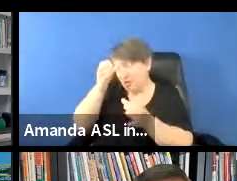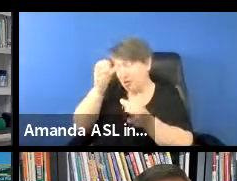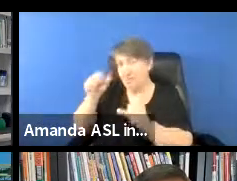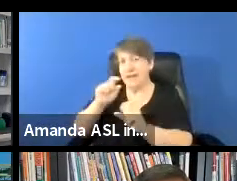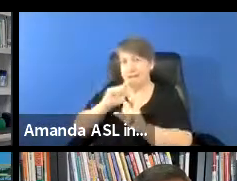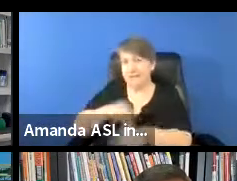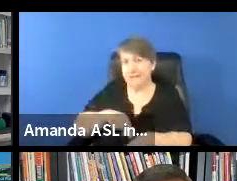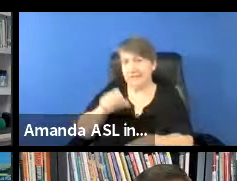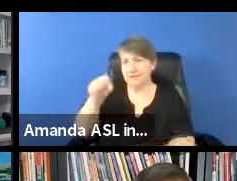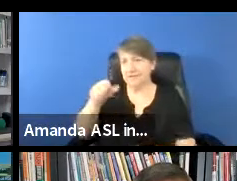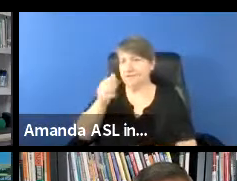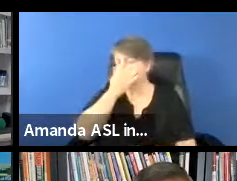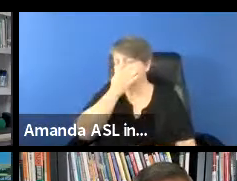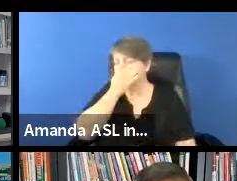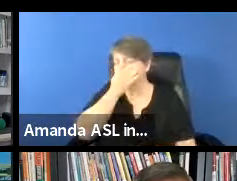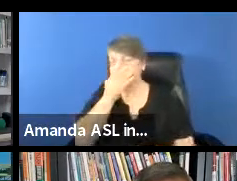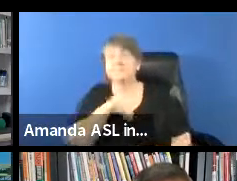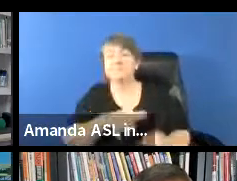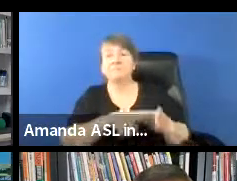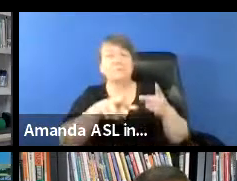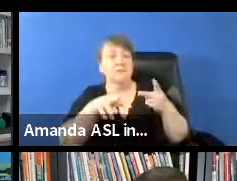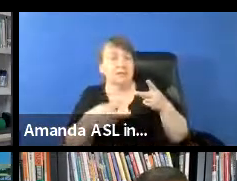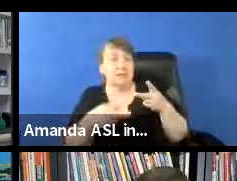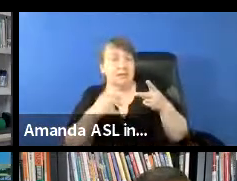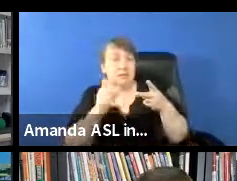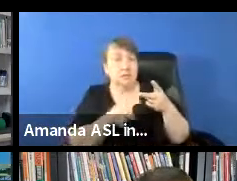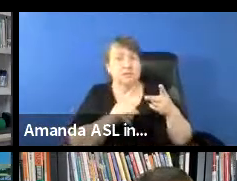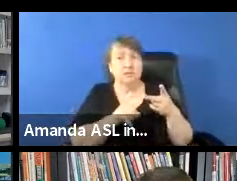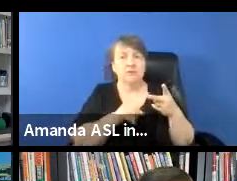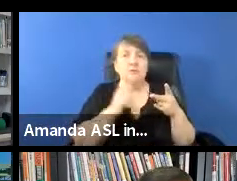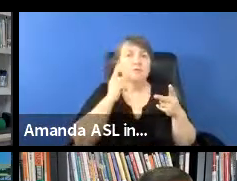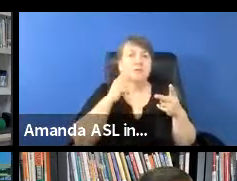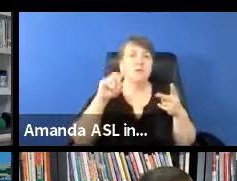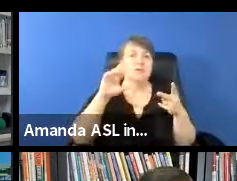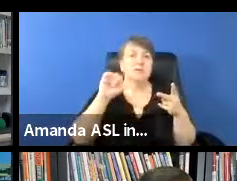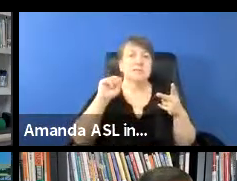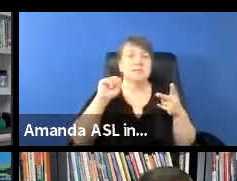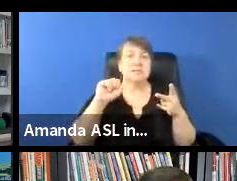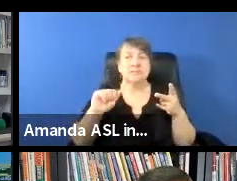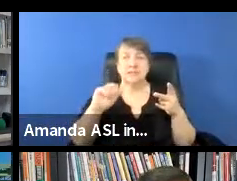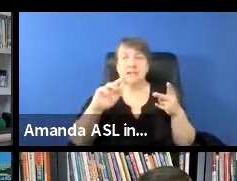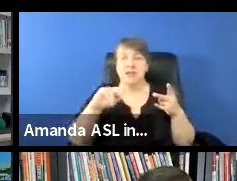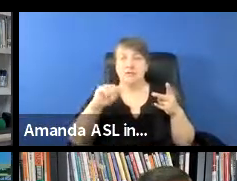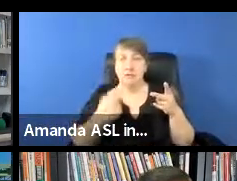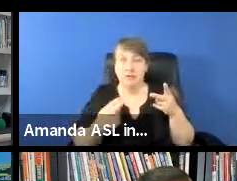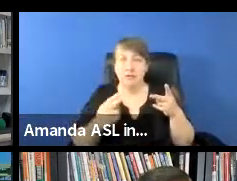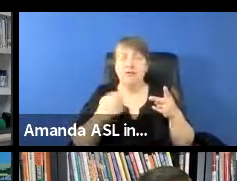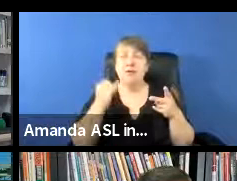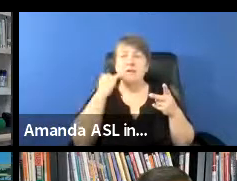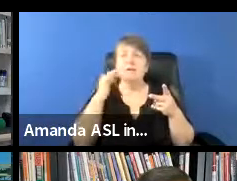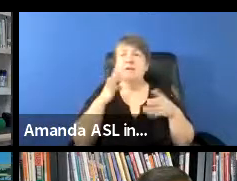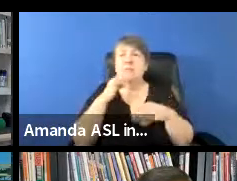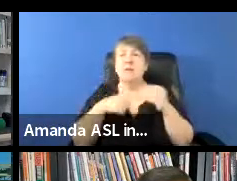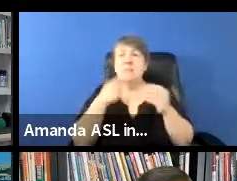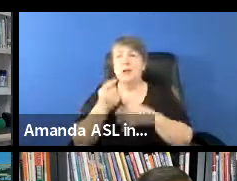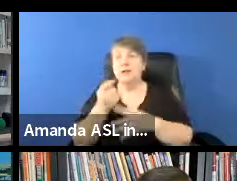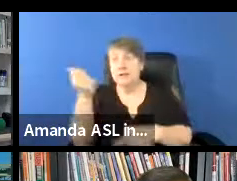Okay. And then my second question is for Sarah, and it has to do, you were talking about